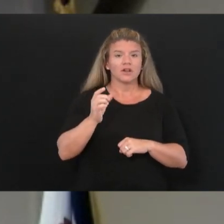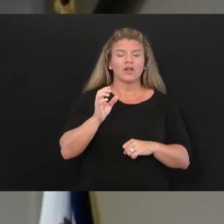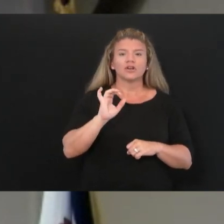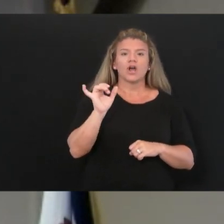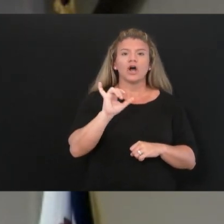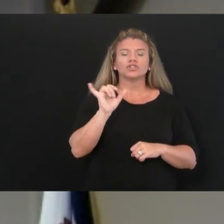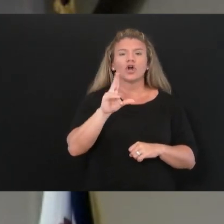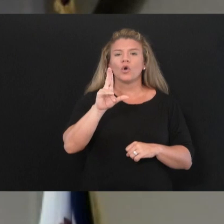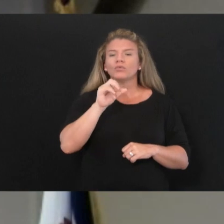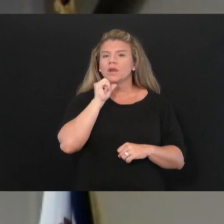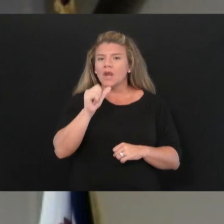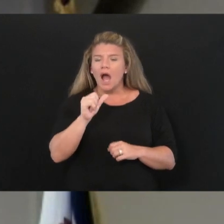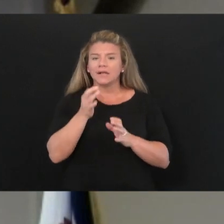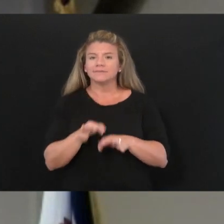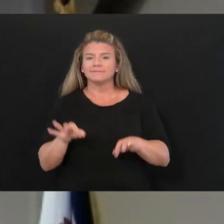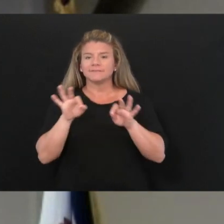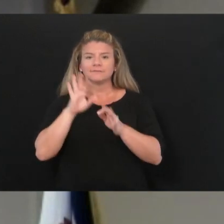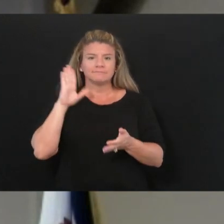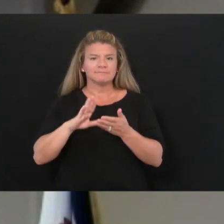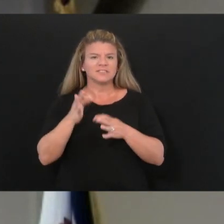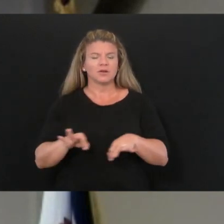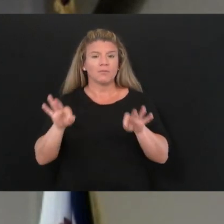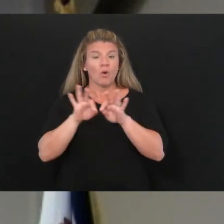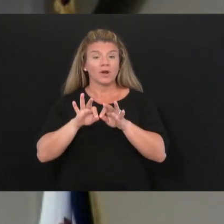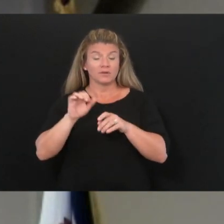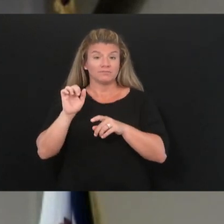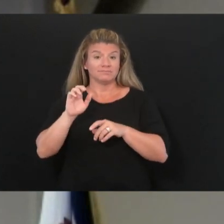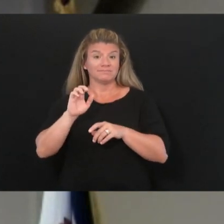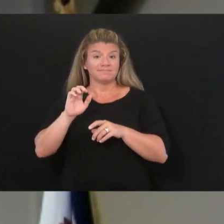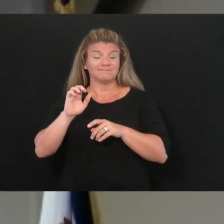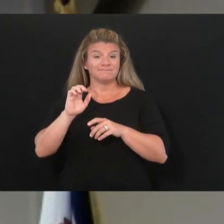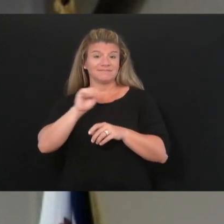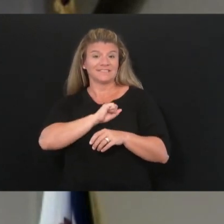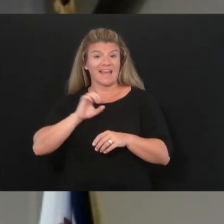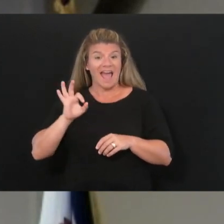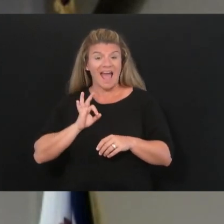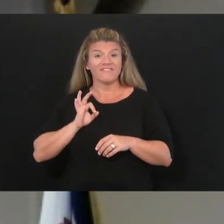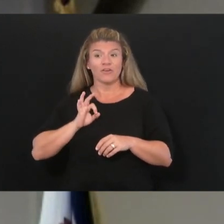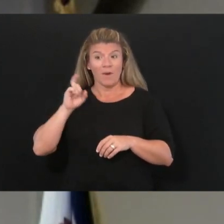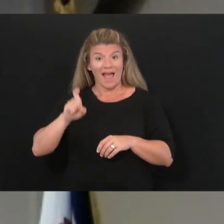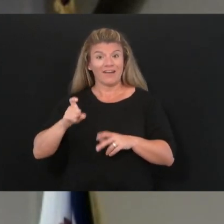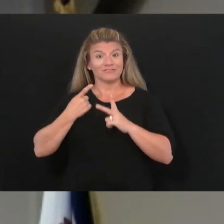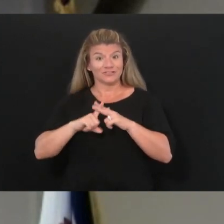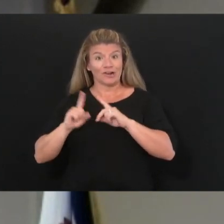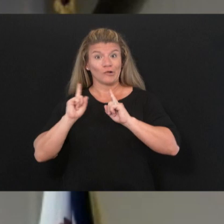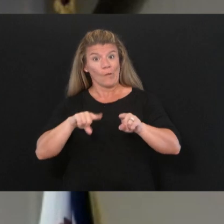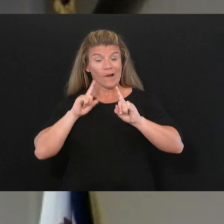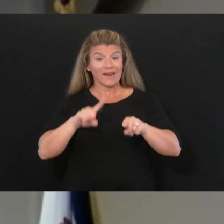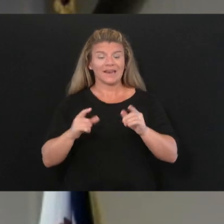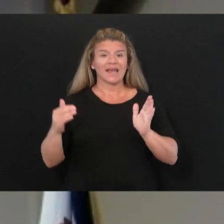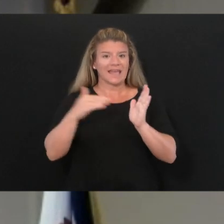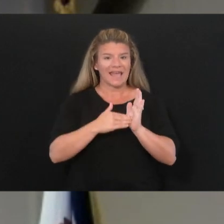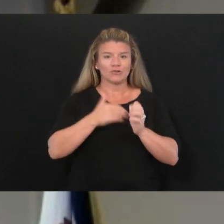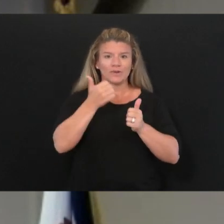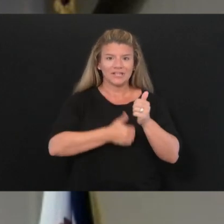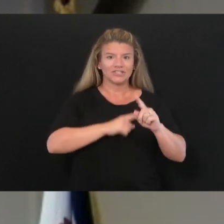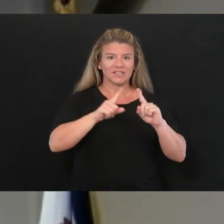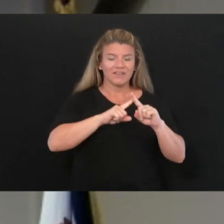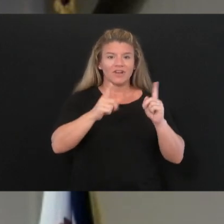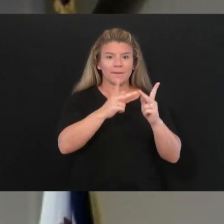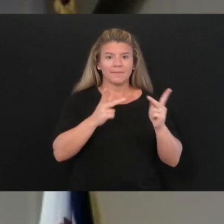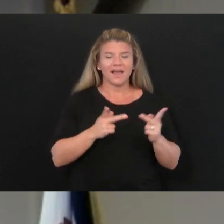non-essential personnel that will need to begin visiting the building again. Each facility,